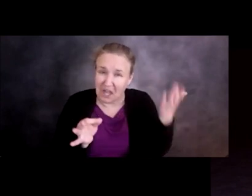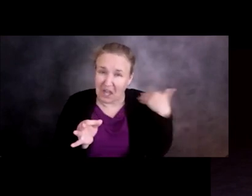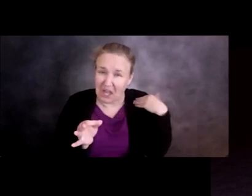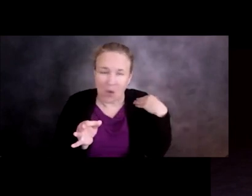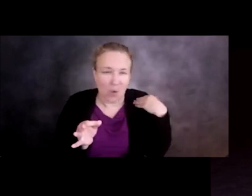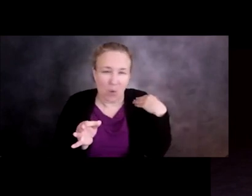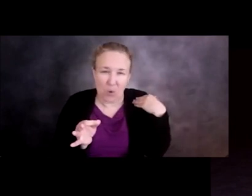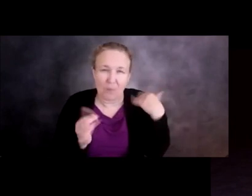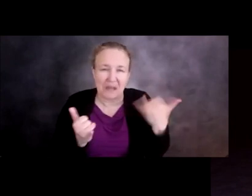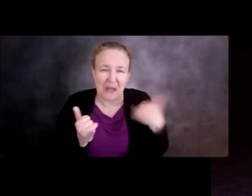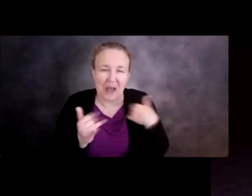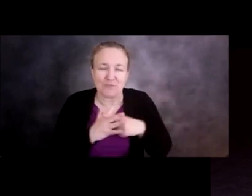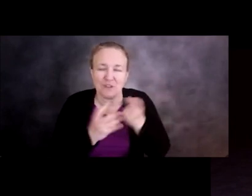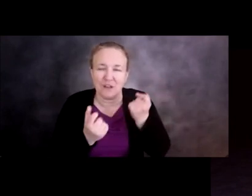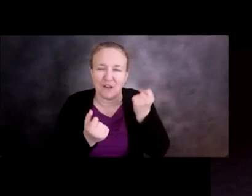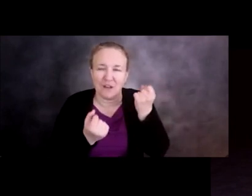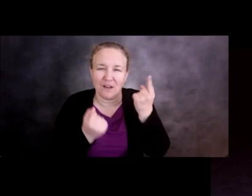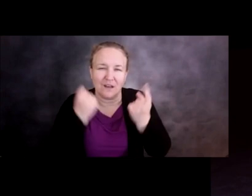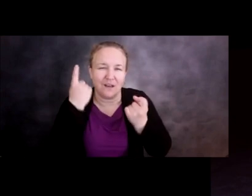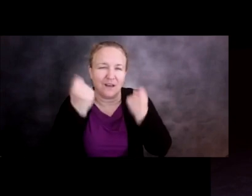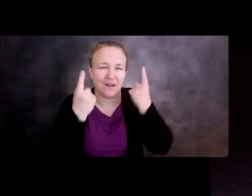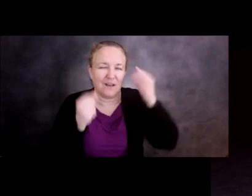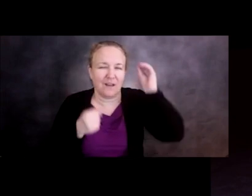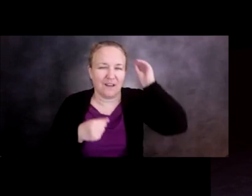starting to really grasp what she meant by that.